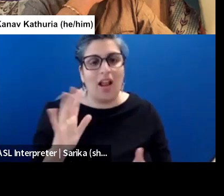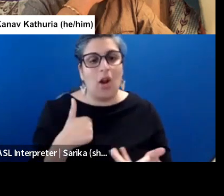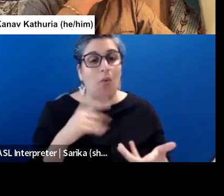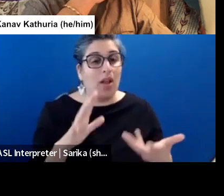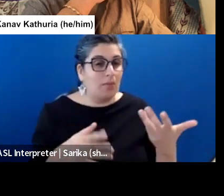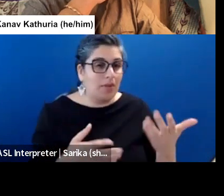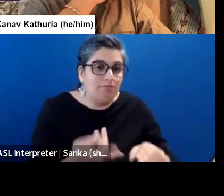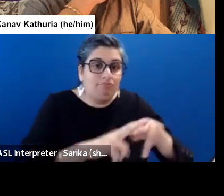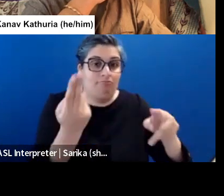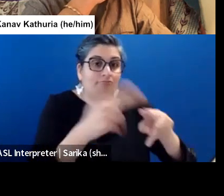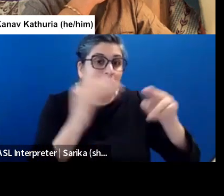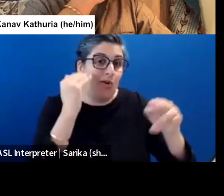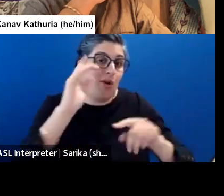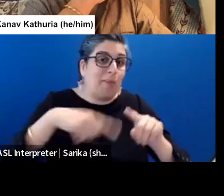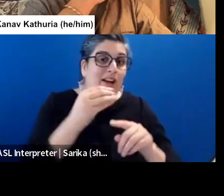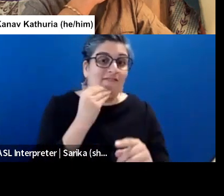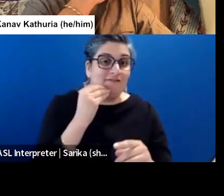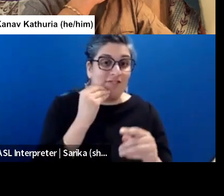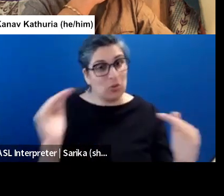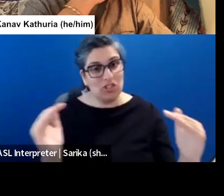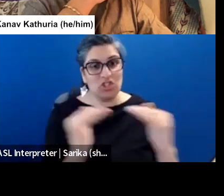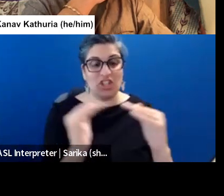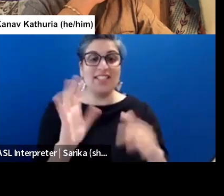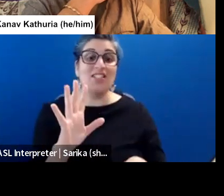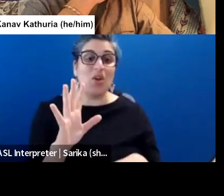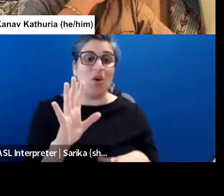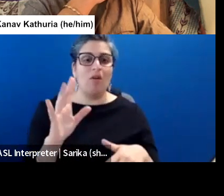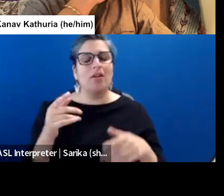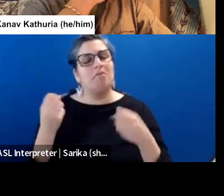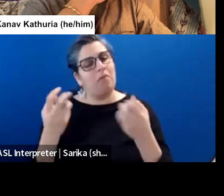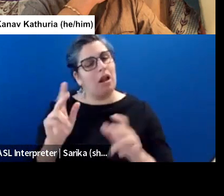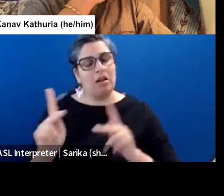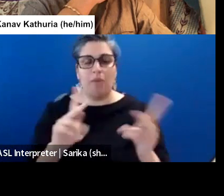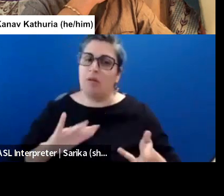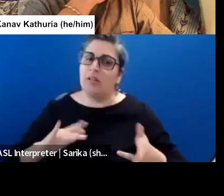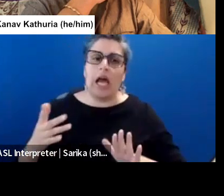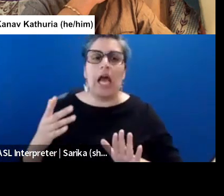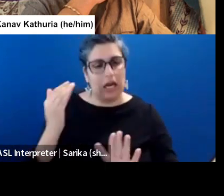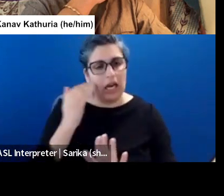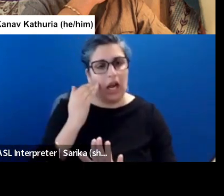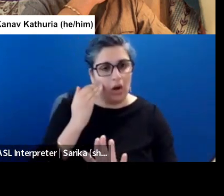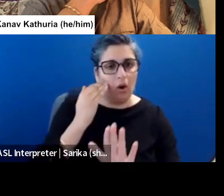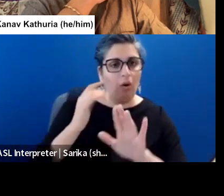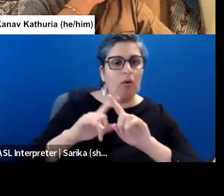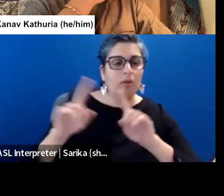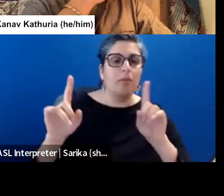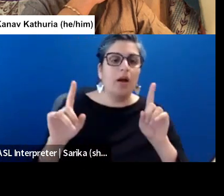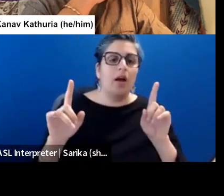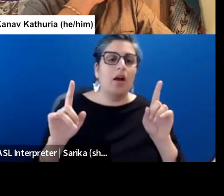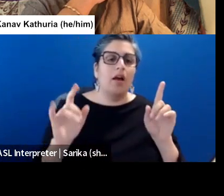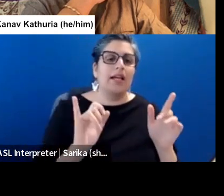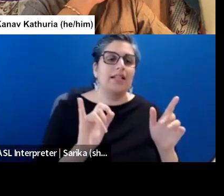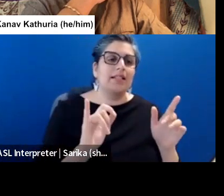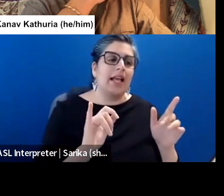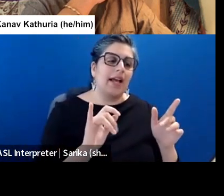about the food justice. So I think while many people have died, and I don't mean it's a gift in that way, I mean, it's been a conduit,